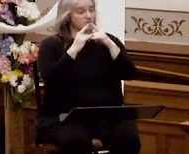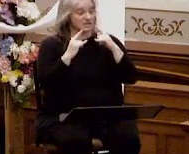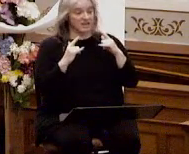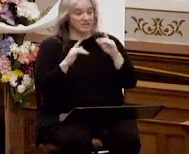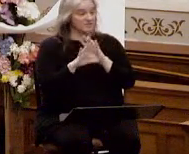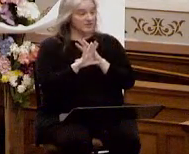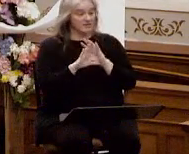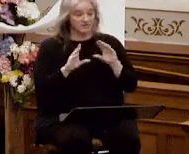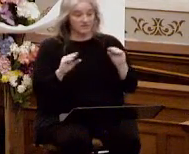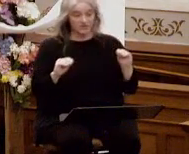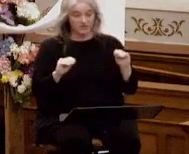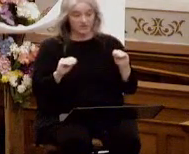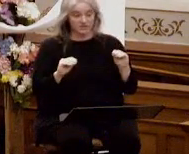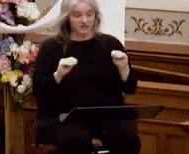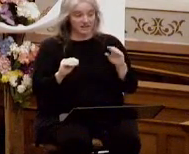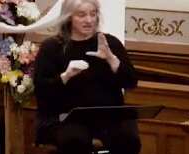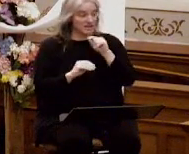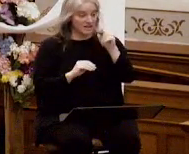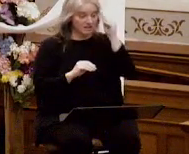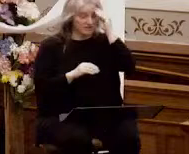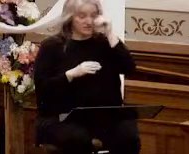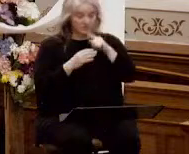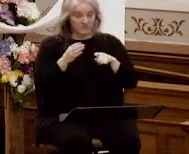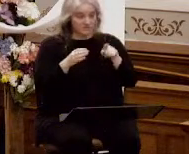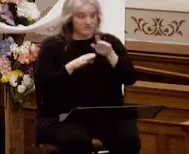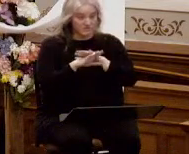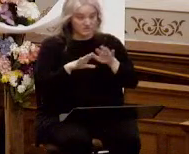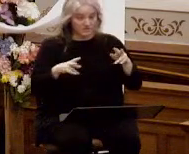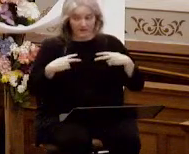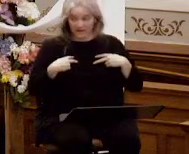of that. And you know what else you don't have?